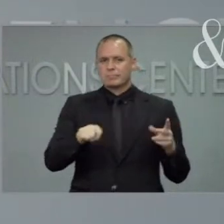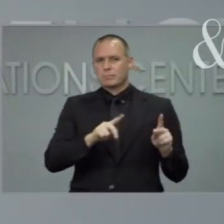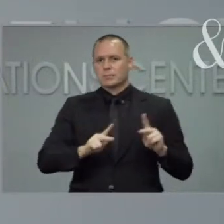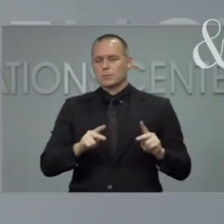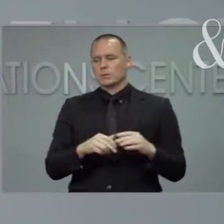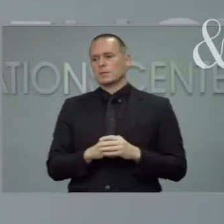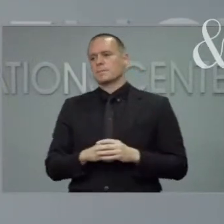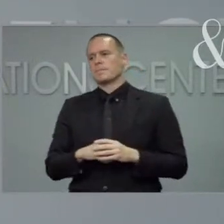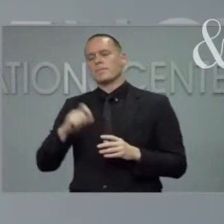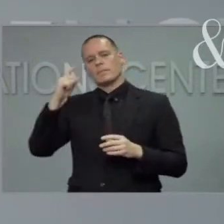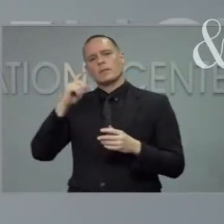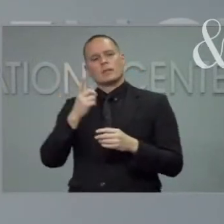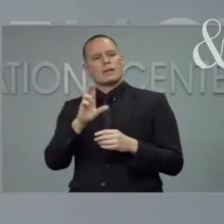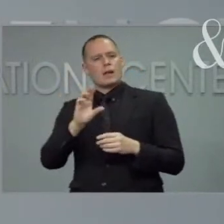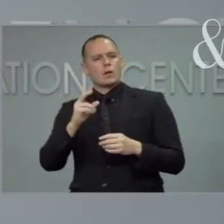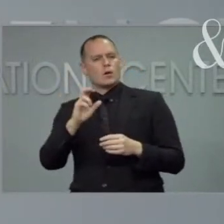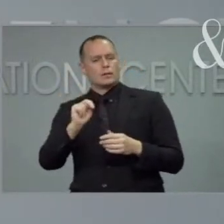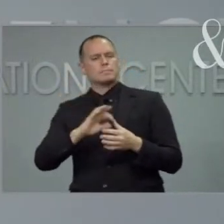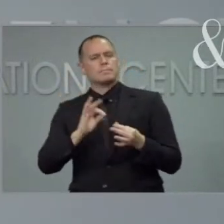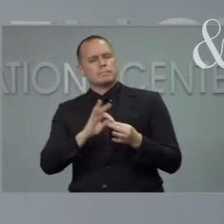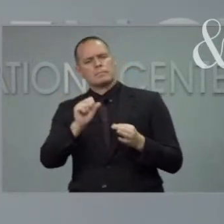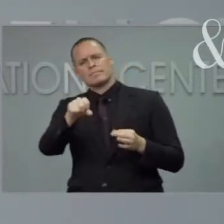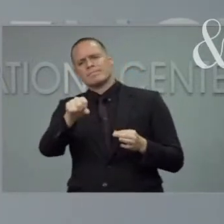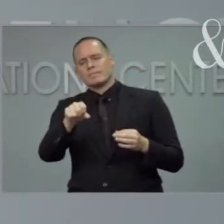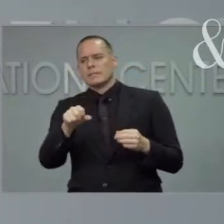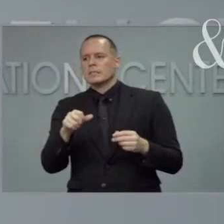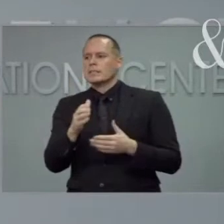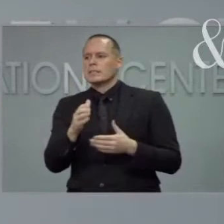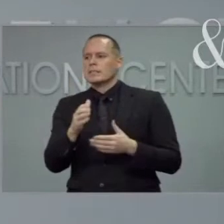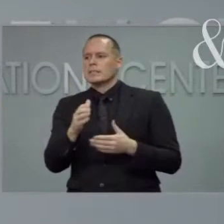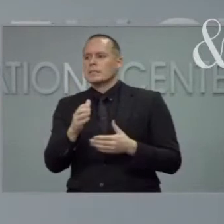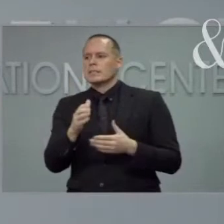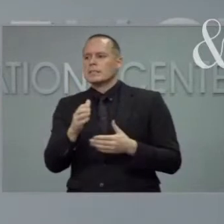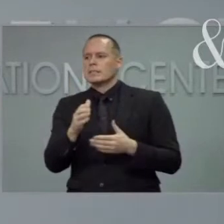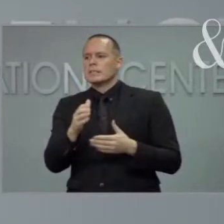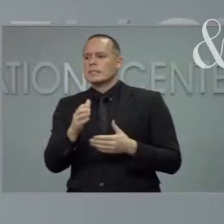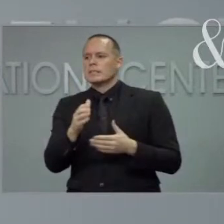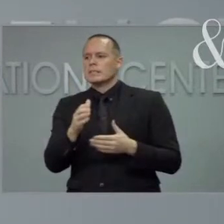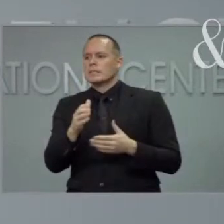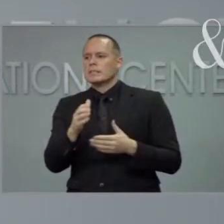as you mentioned, that is particularly challenging with the way these